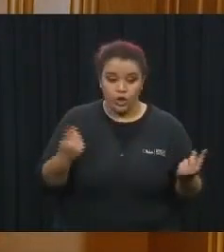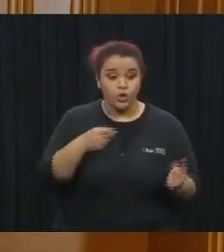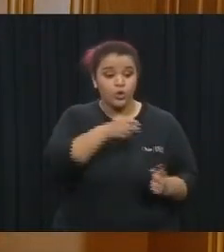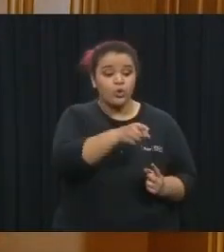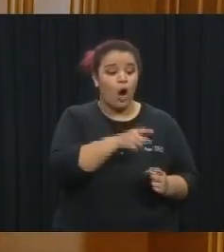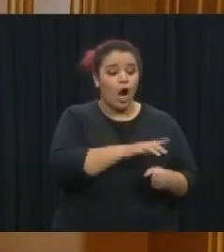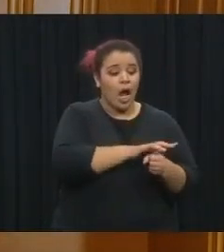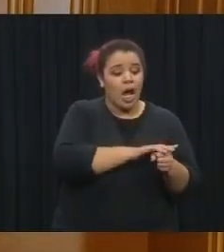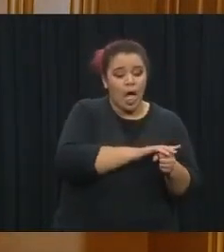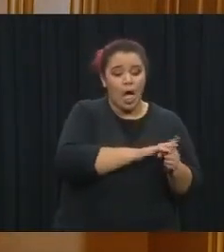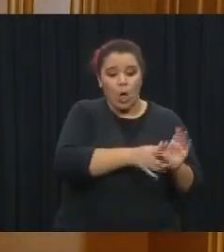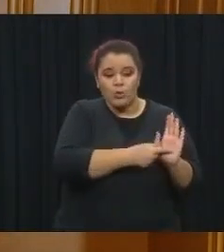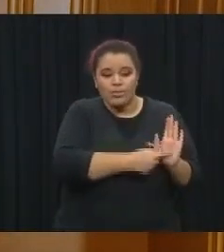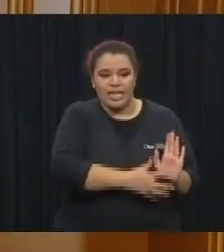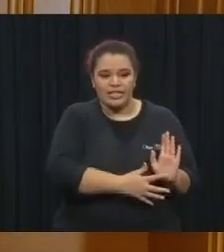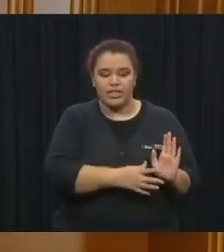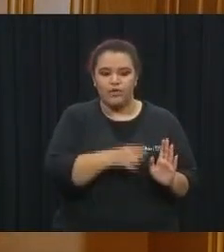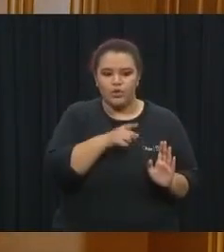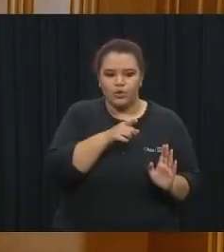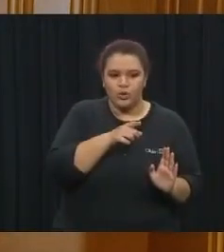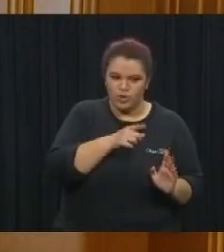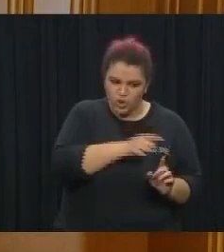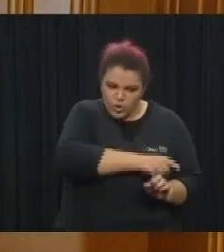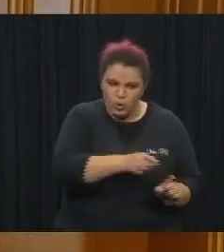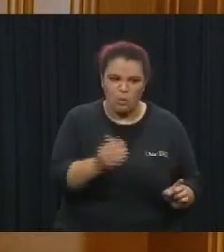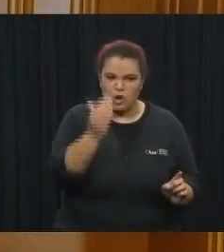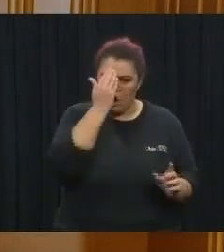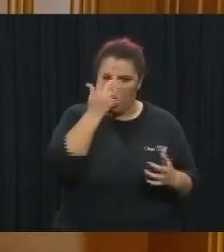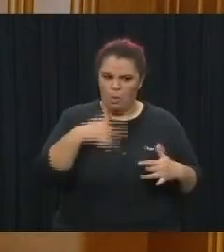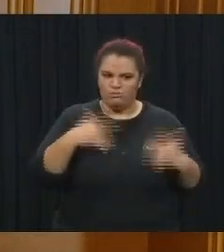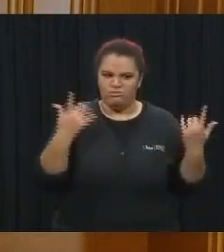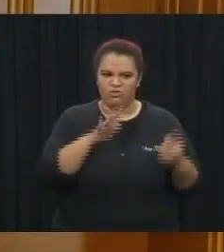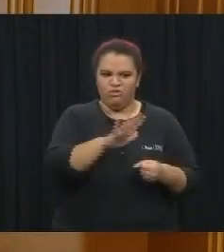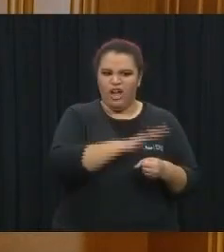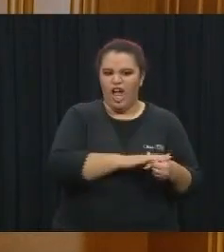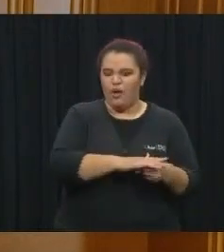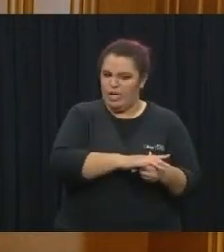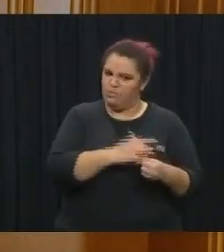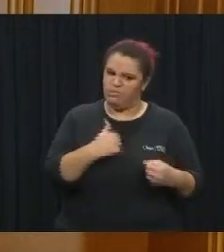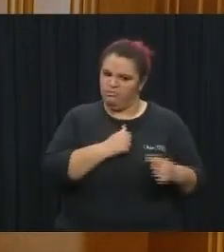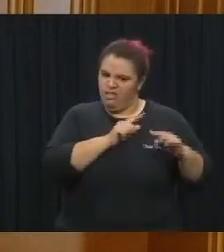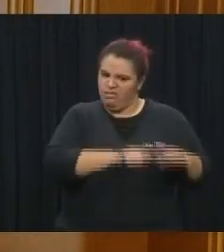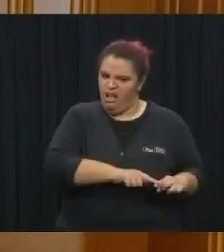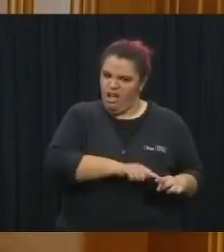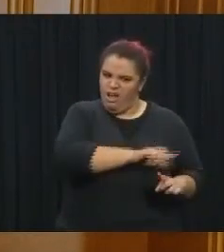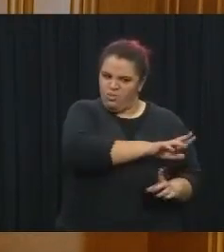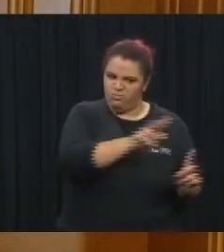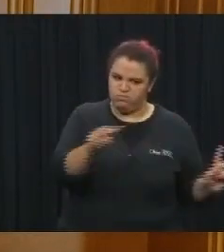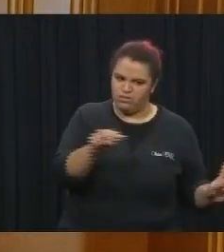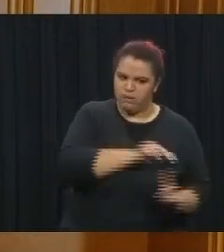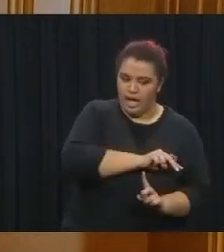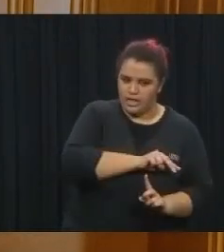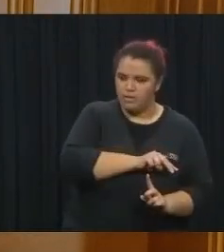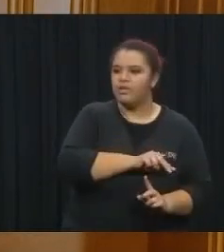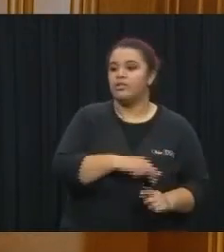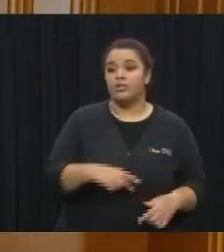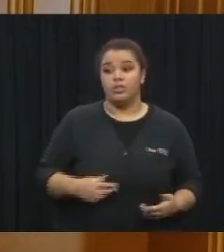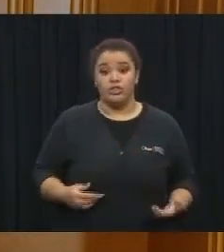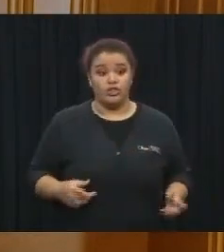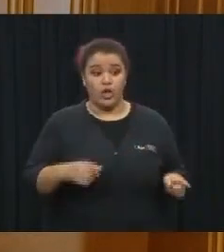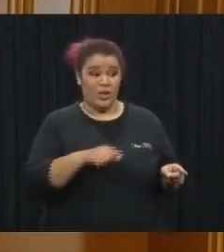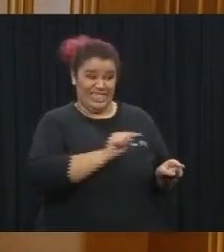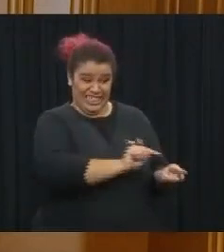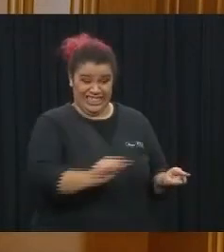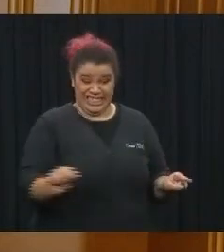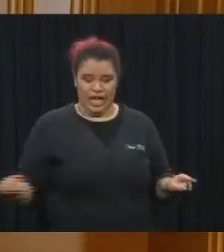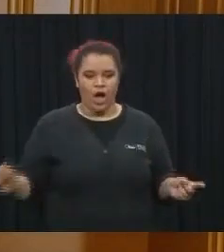and we've really relied on them to tell us what is going on. And so they like every other Ohio citizen, they get it,